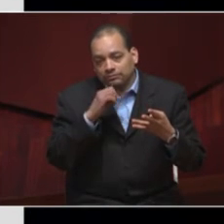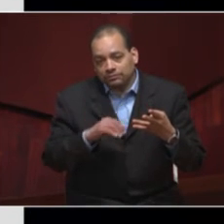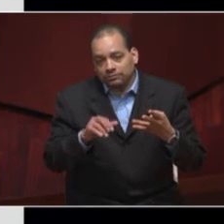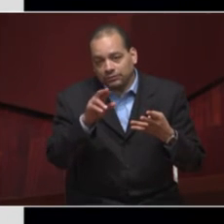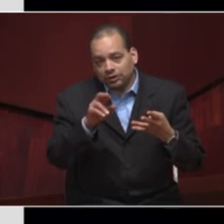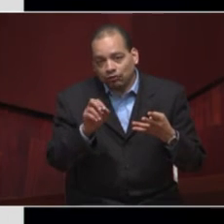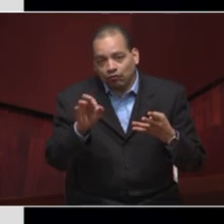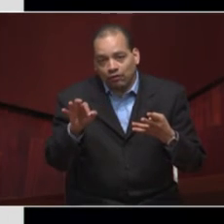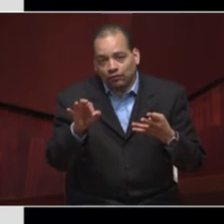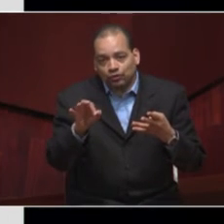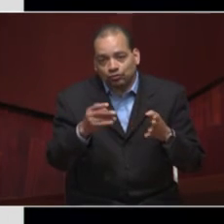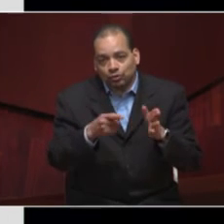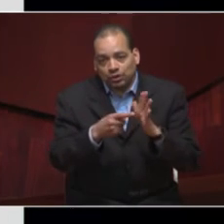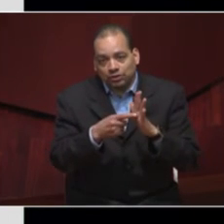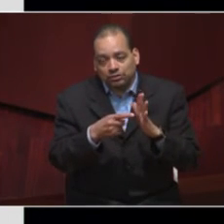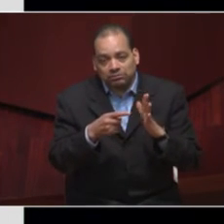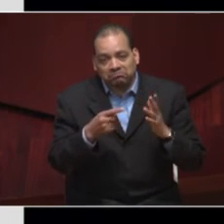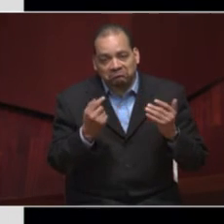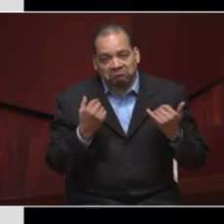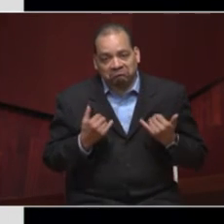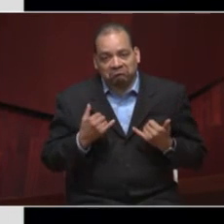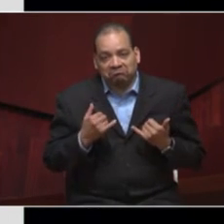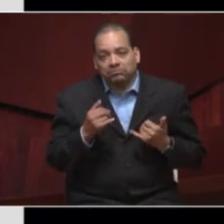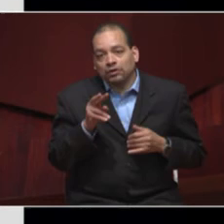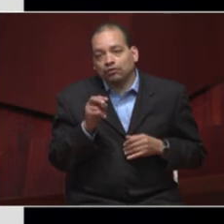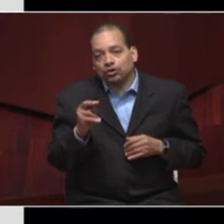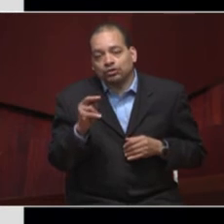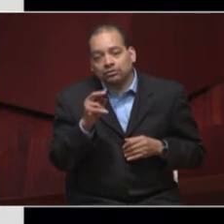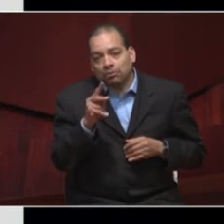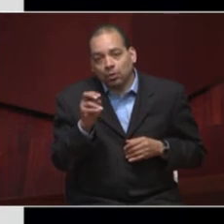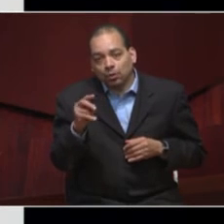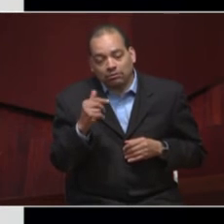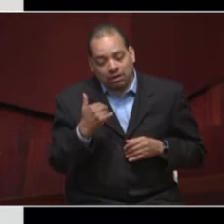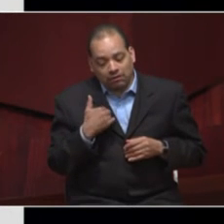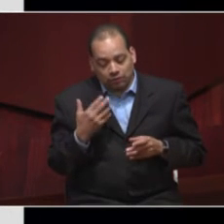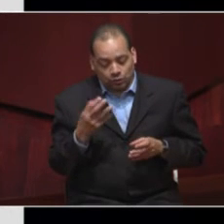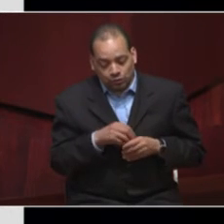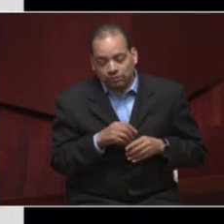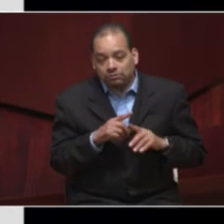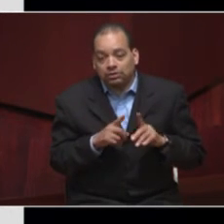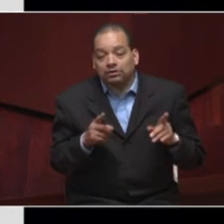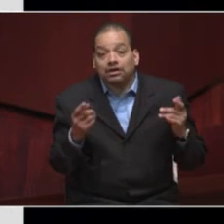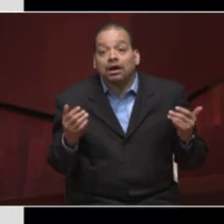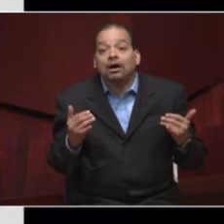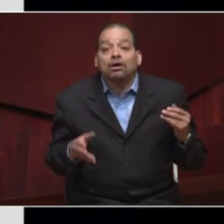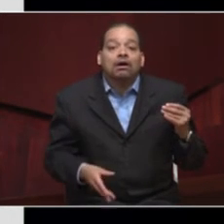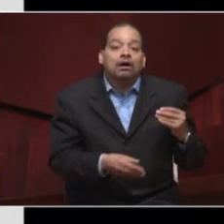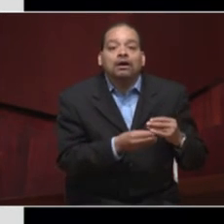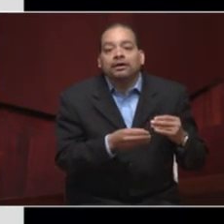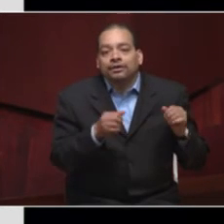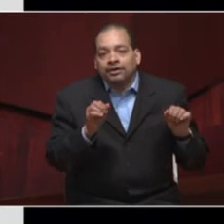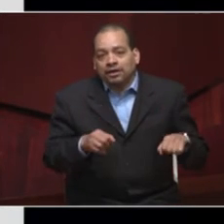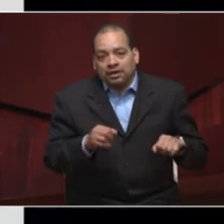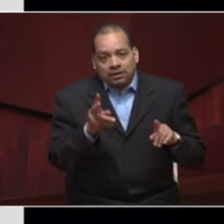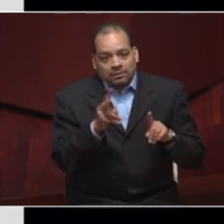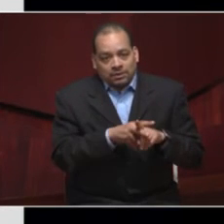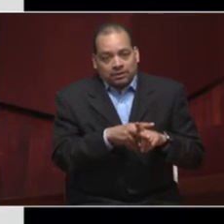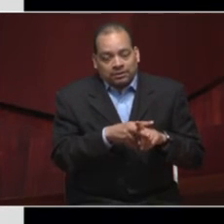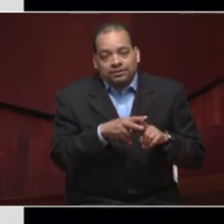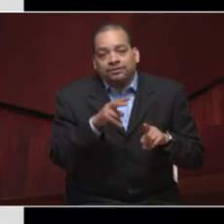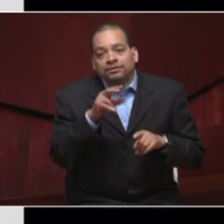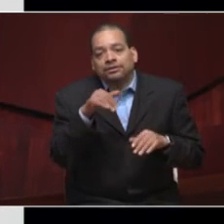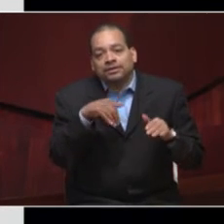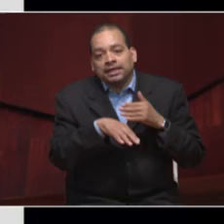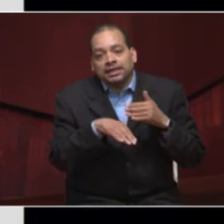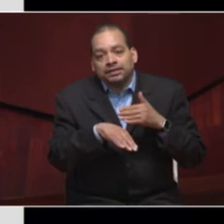is what the current version of the portal has, with the exception of the fact that we can now apply the access controls. Now, I did